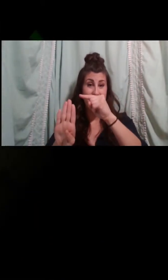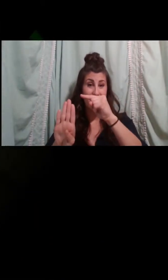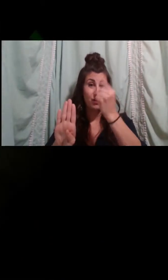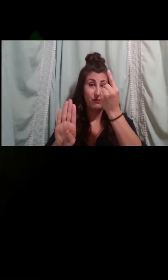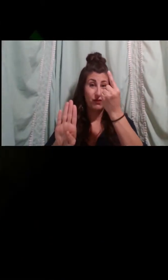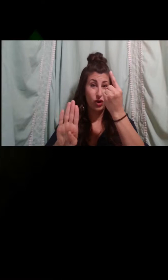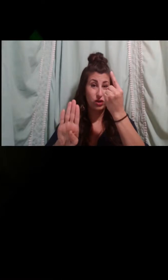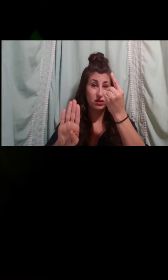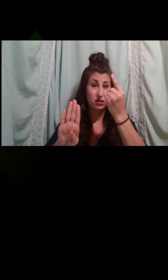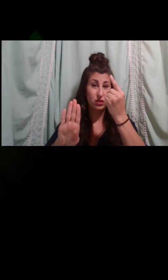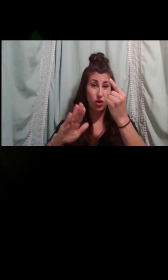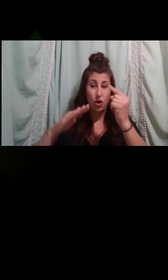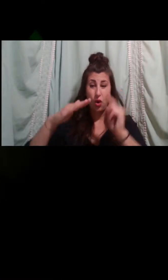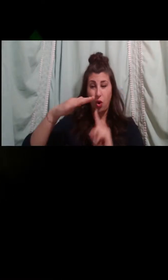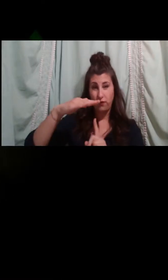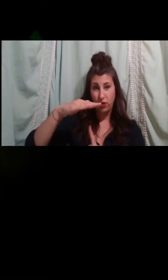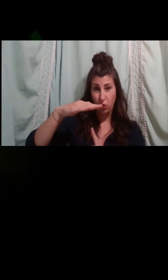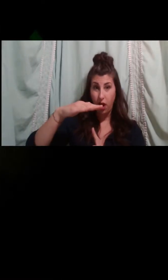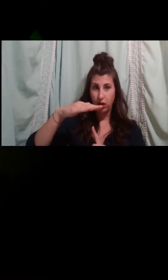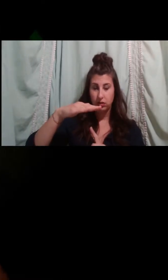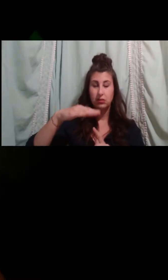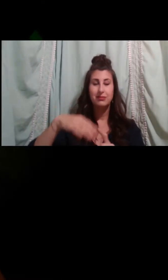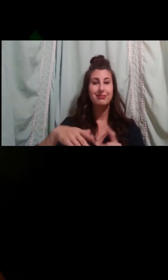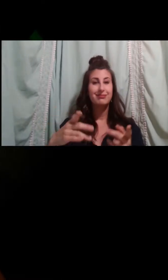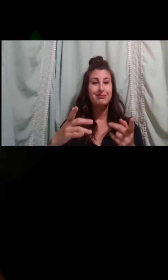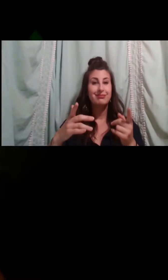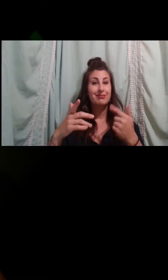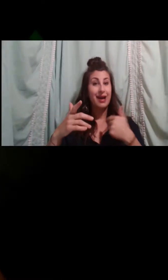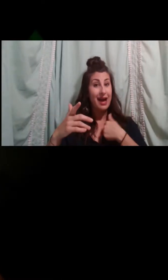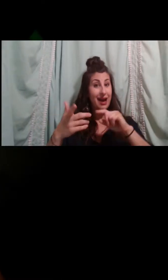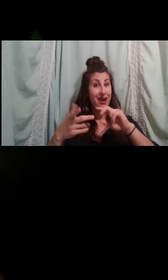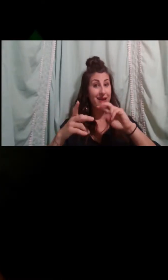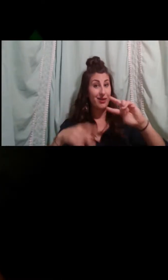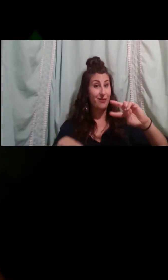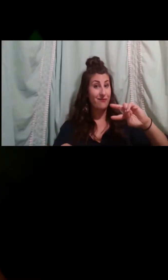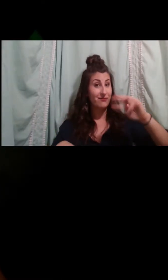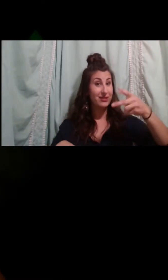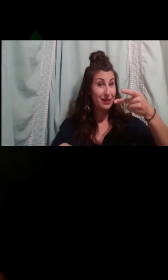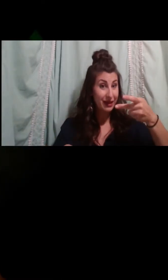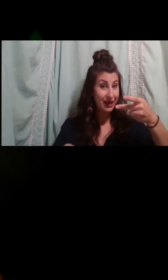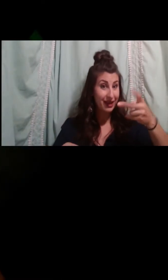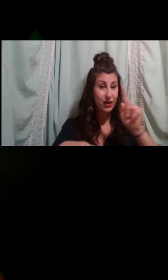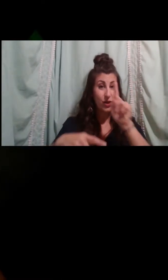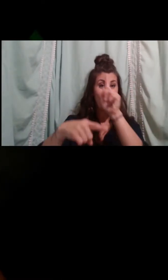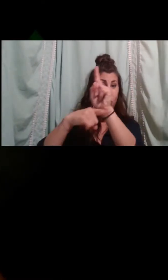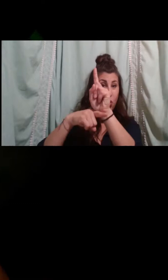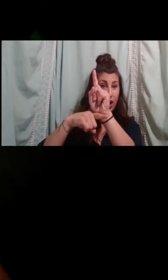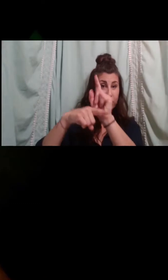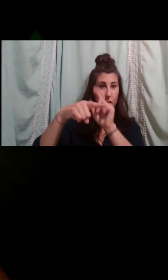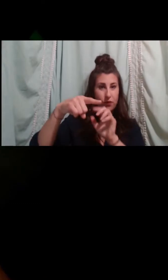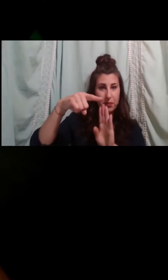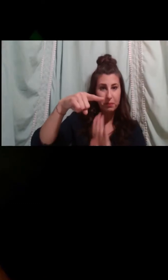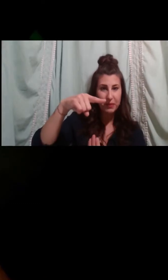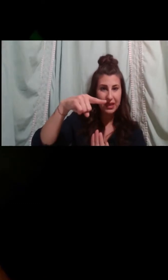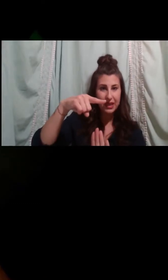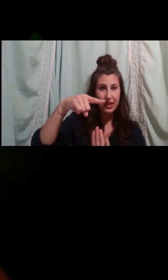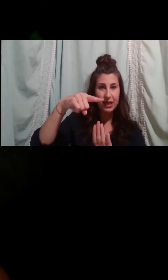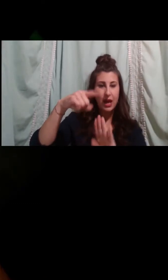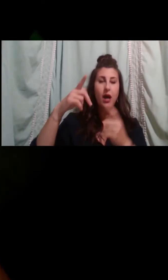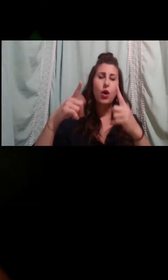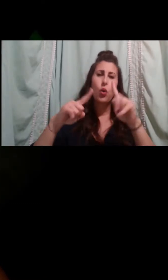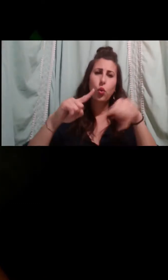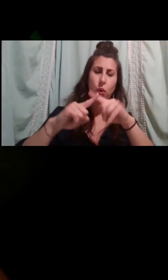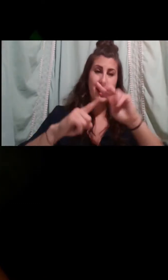negative 1st over 1. I'm going to flip it to be 1 over b, but I'm also